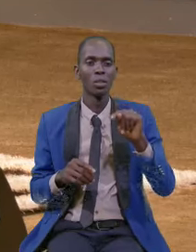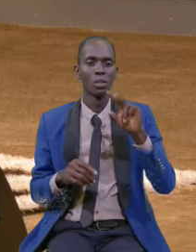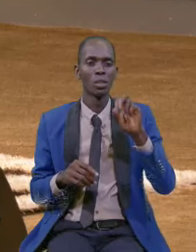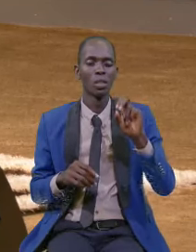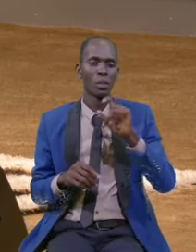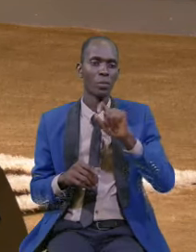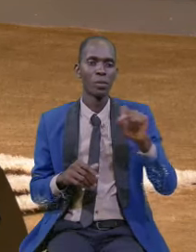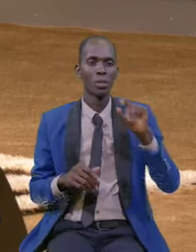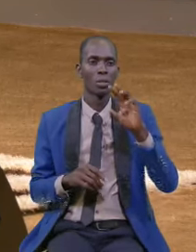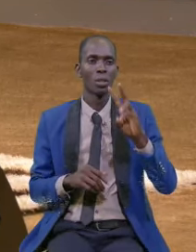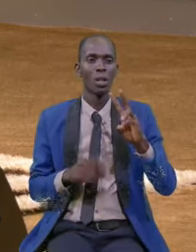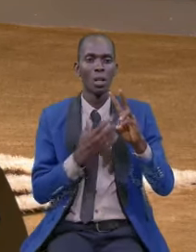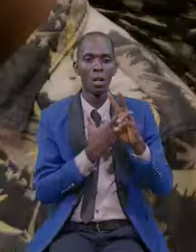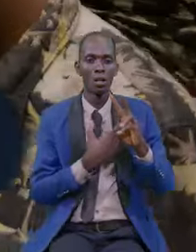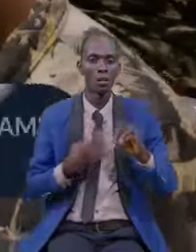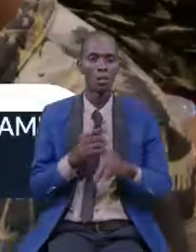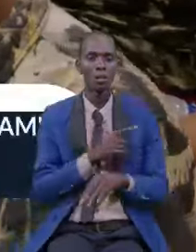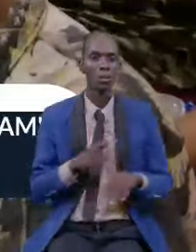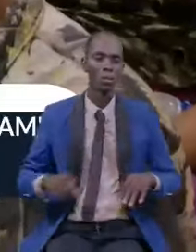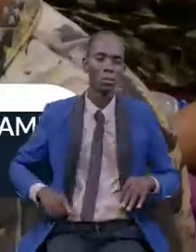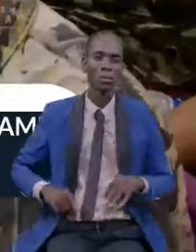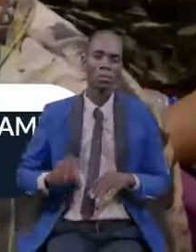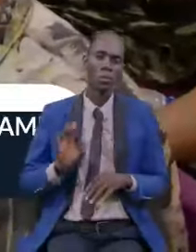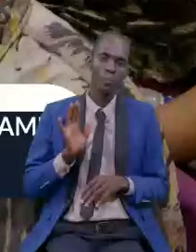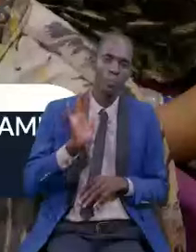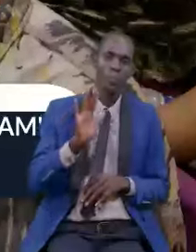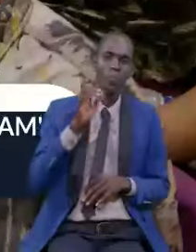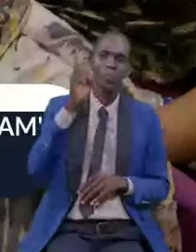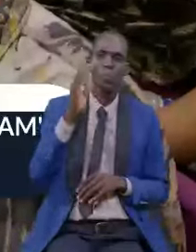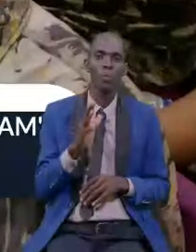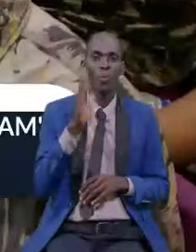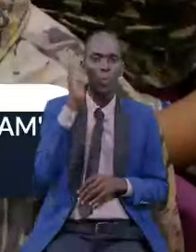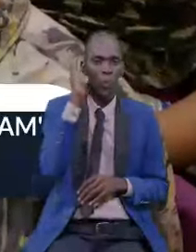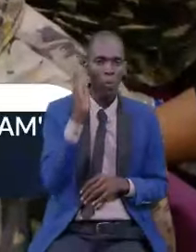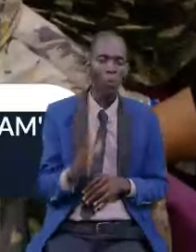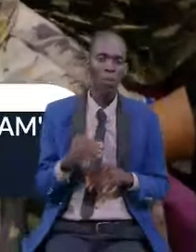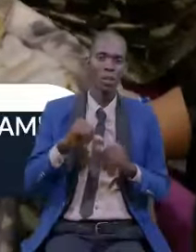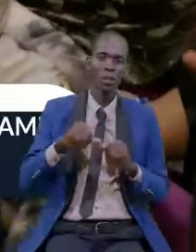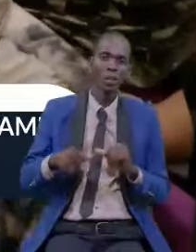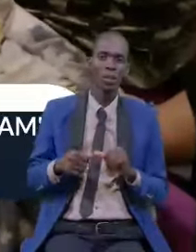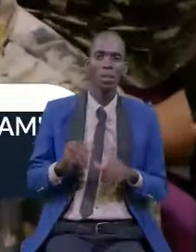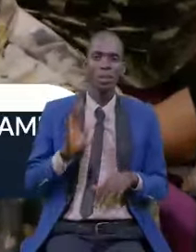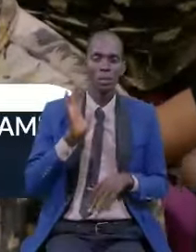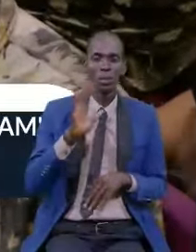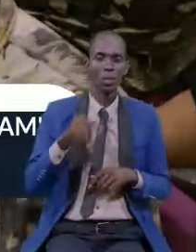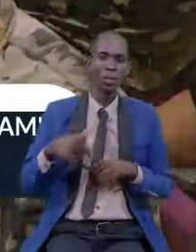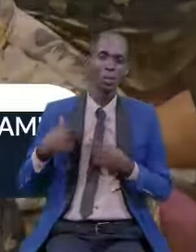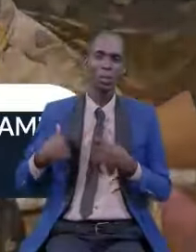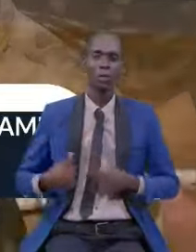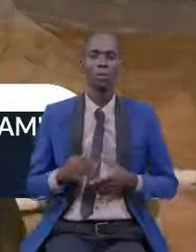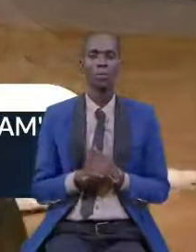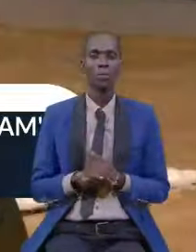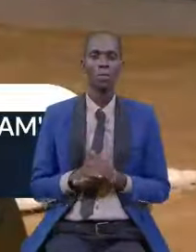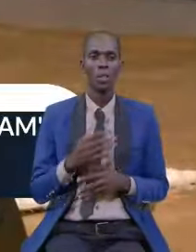30, verse 6, and the Lord thy God will circumcise thine heart and